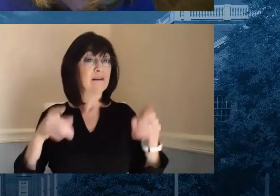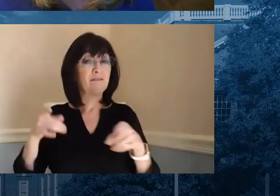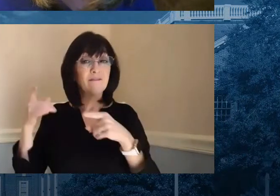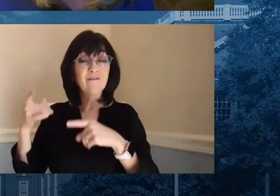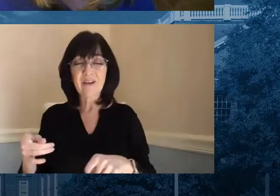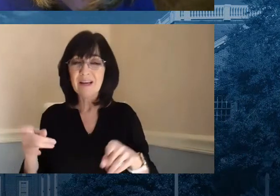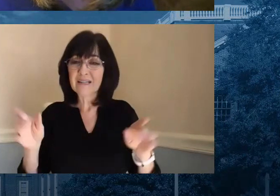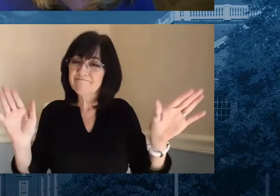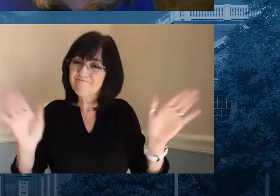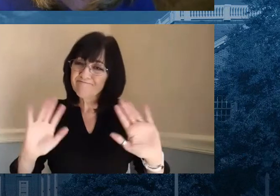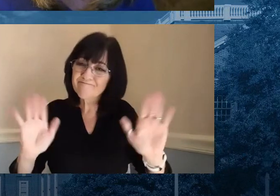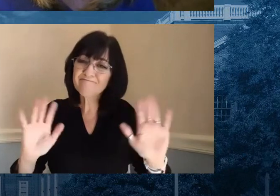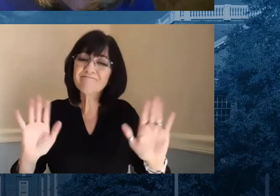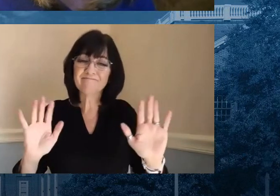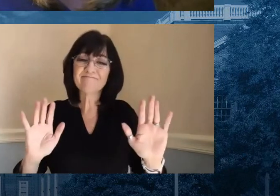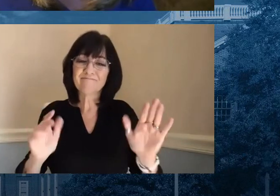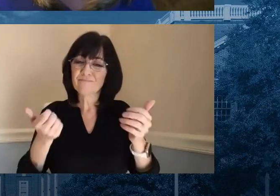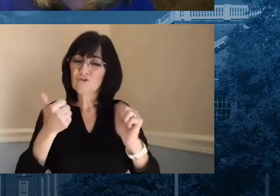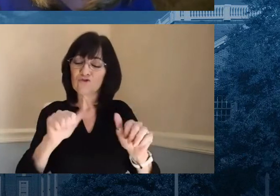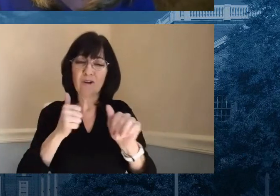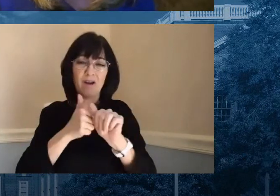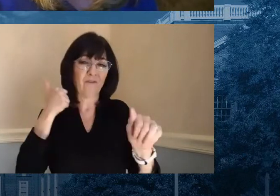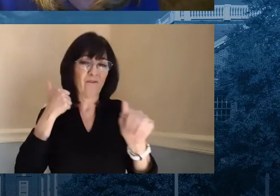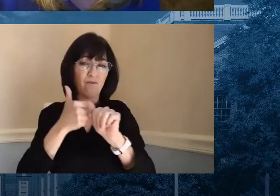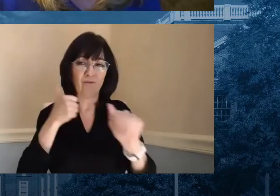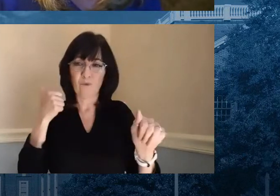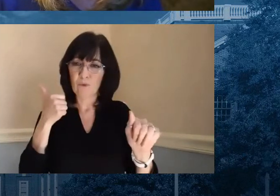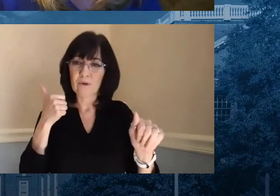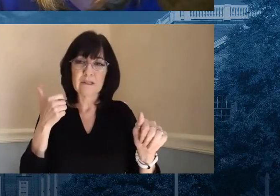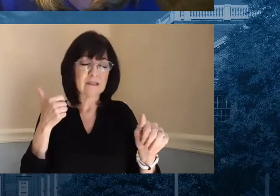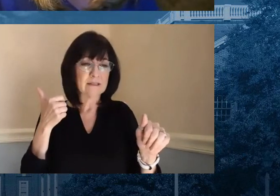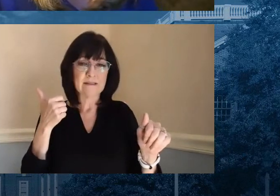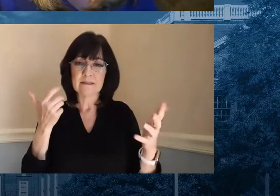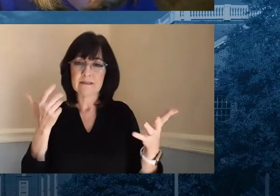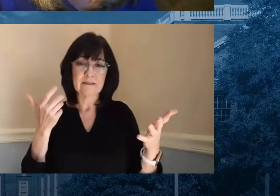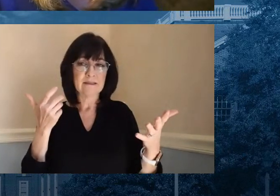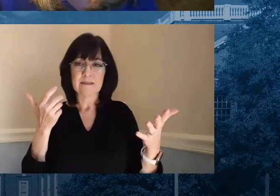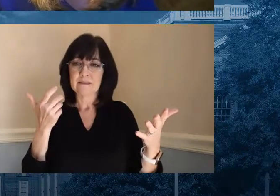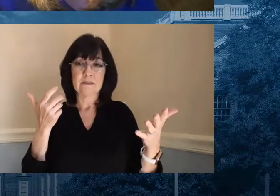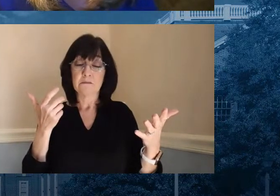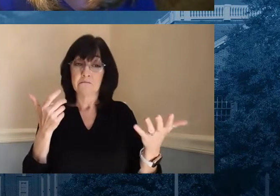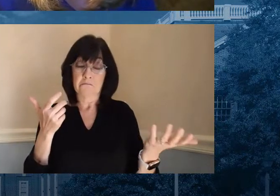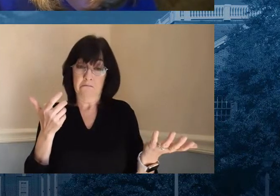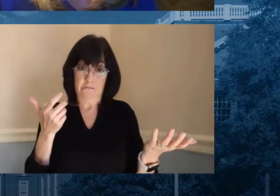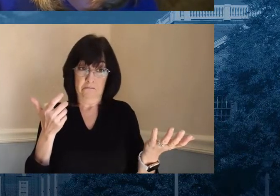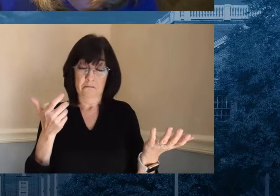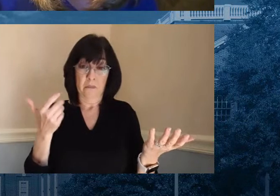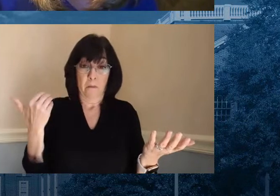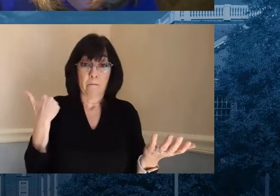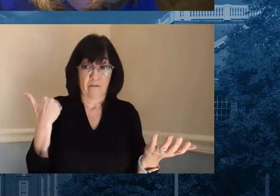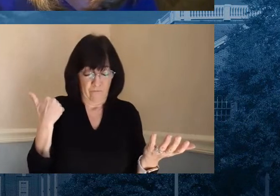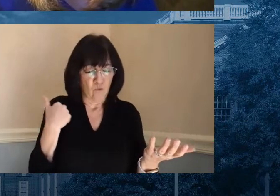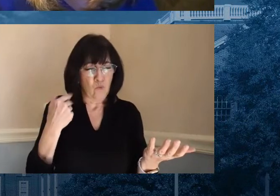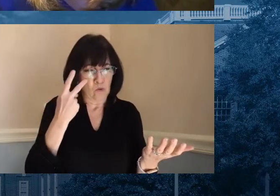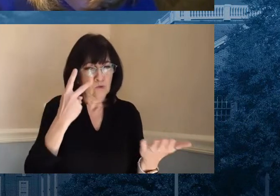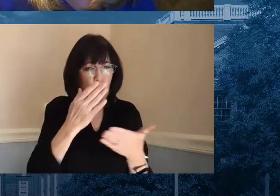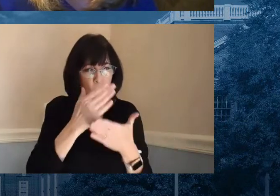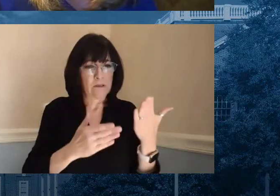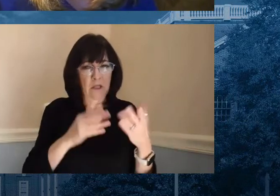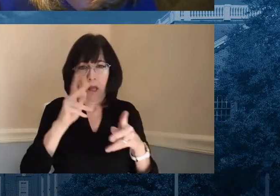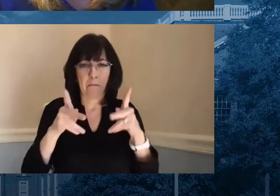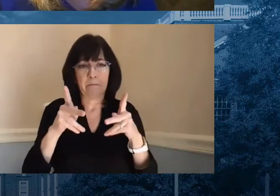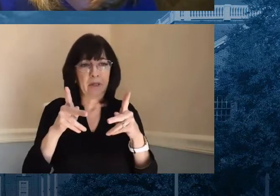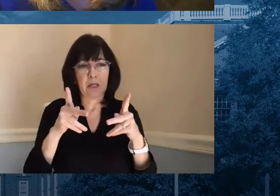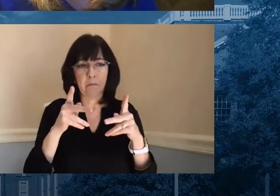to large gatherings and big parties with people without masks and getting together. We don't see as much of that So right